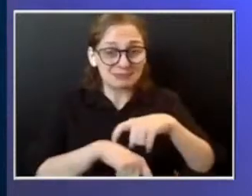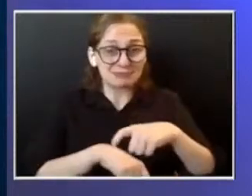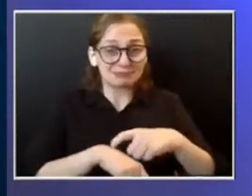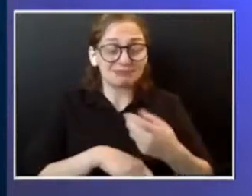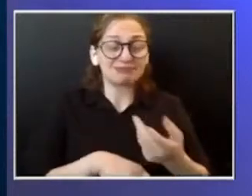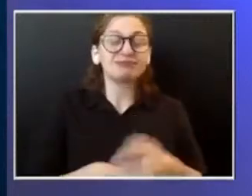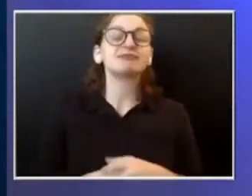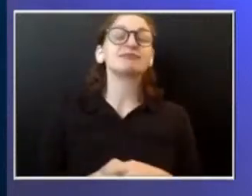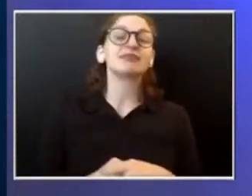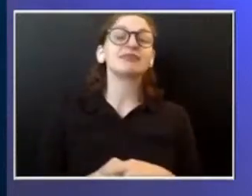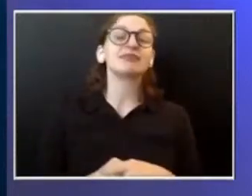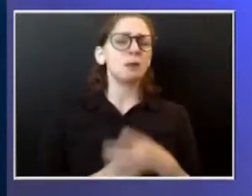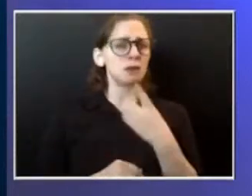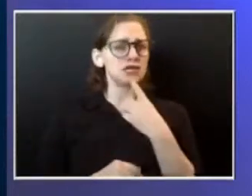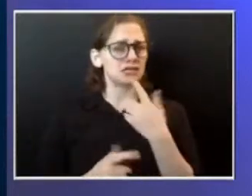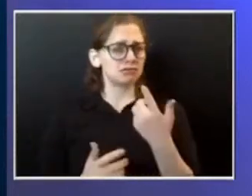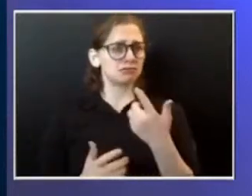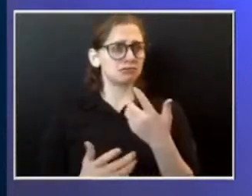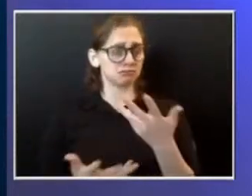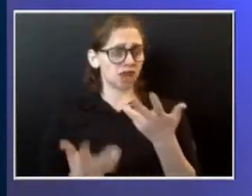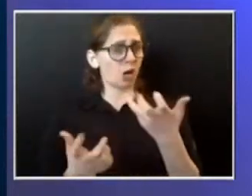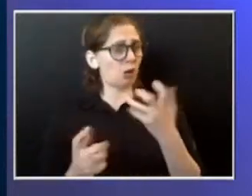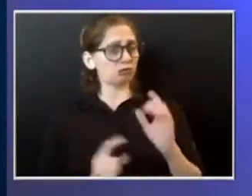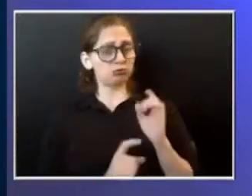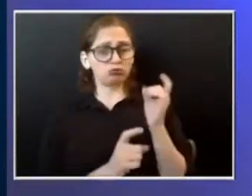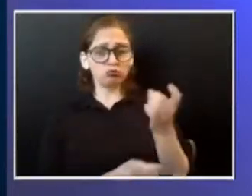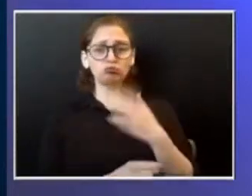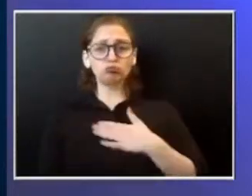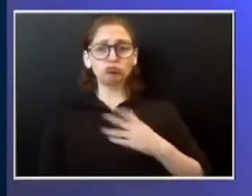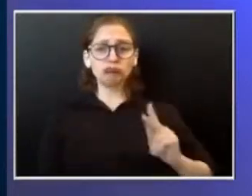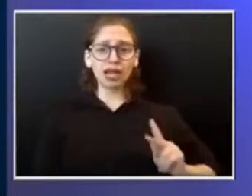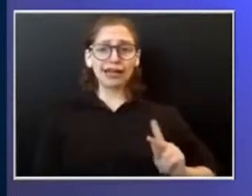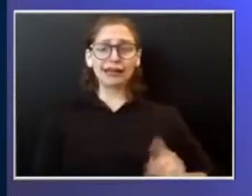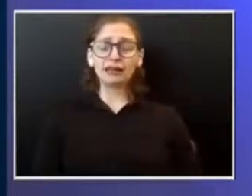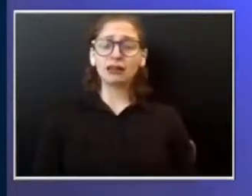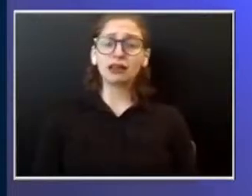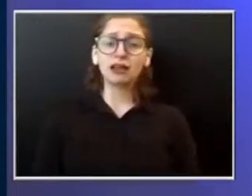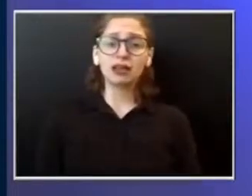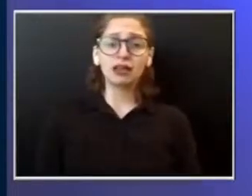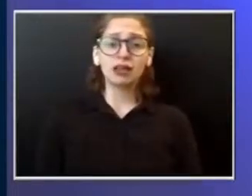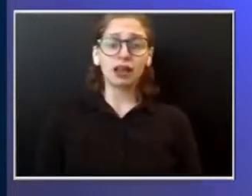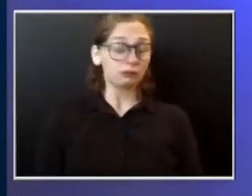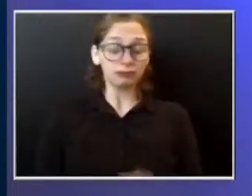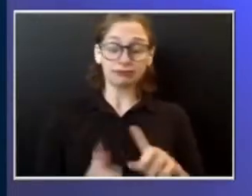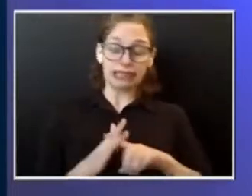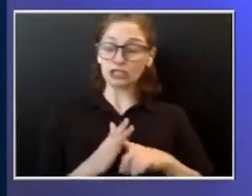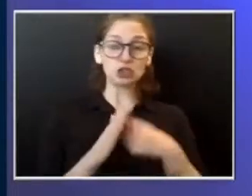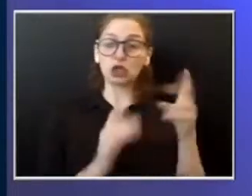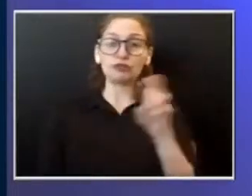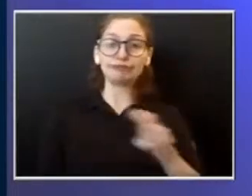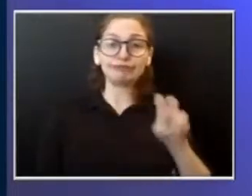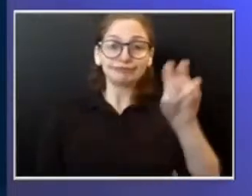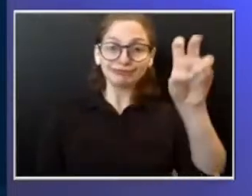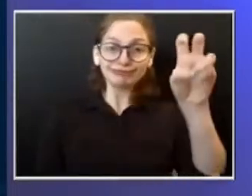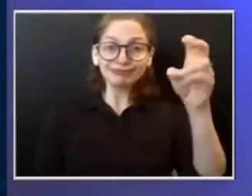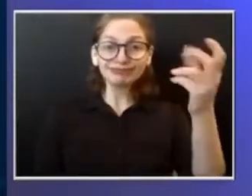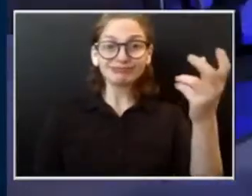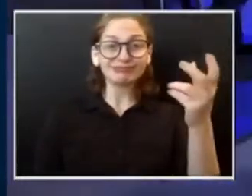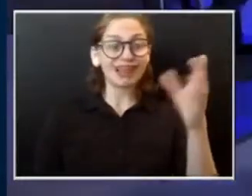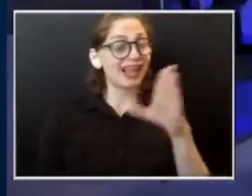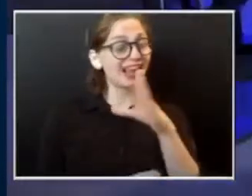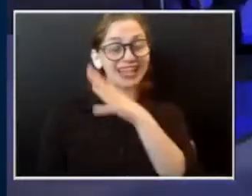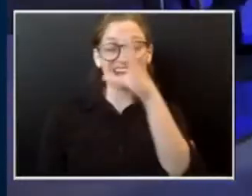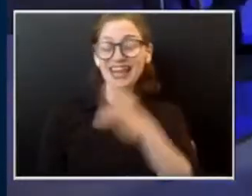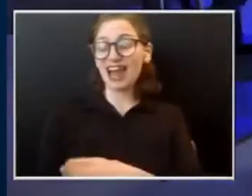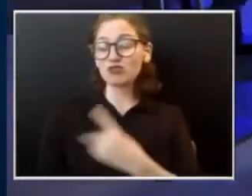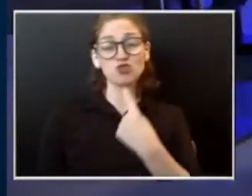I'm going to give Uncle Steve my kidney. And that's where the journey started, and didn't look back. But you didn't tell